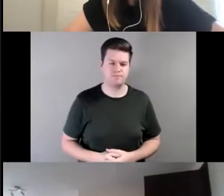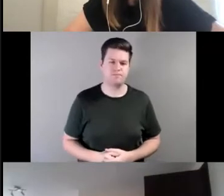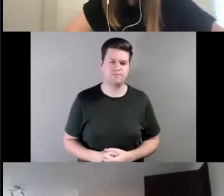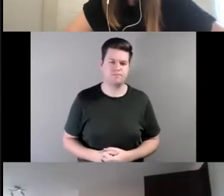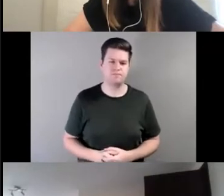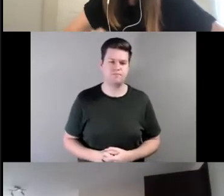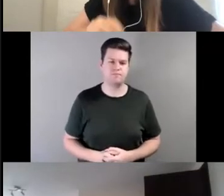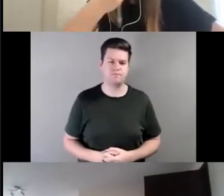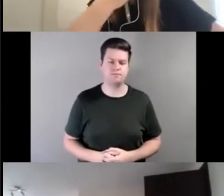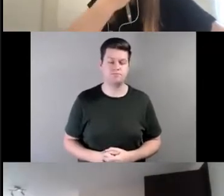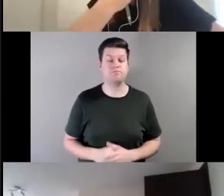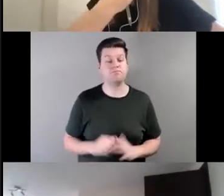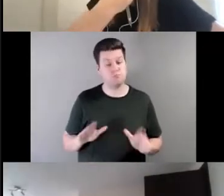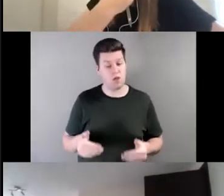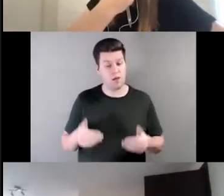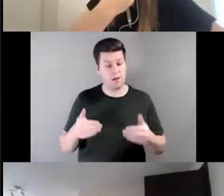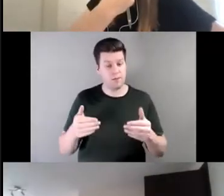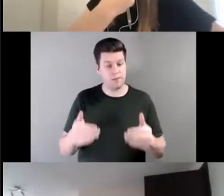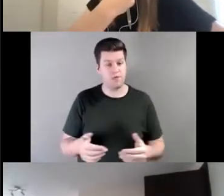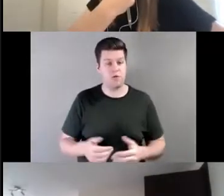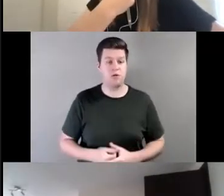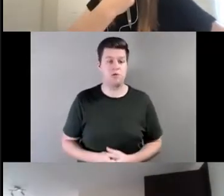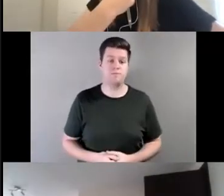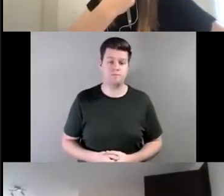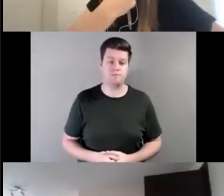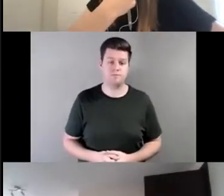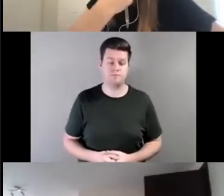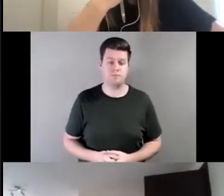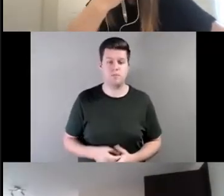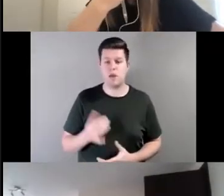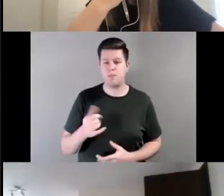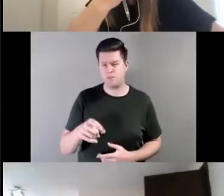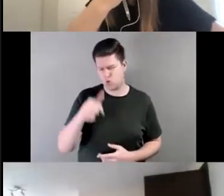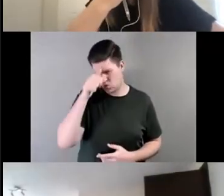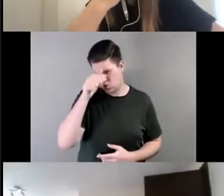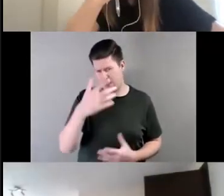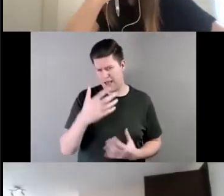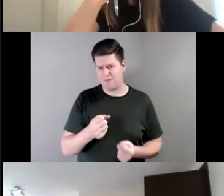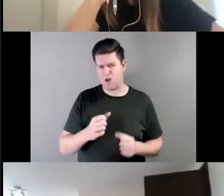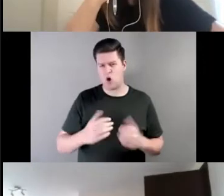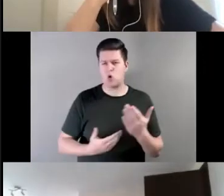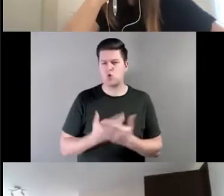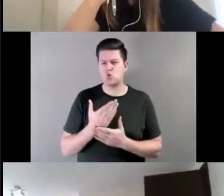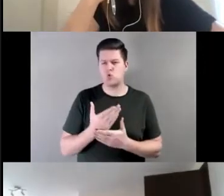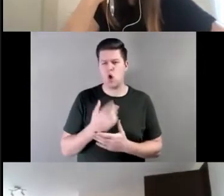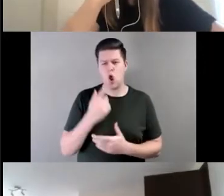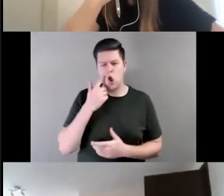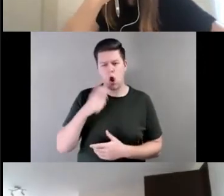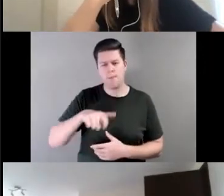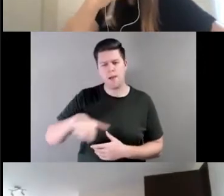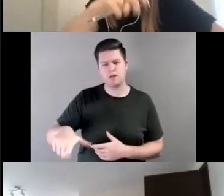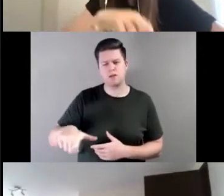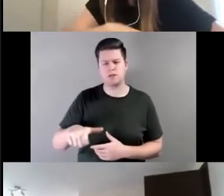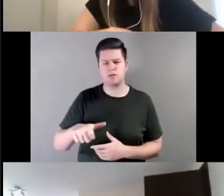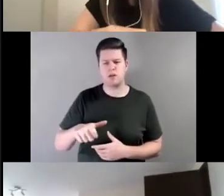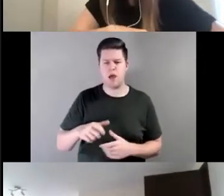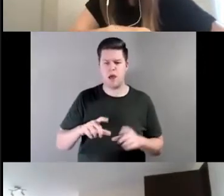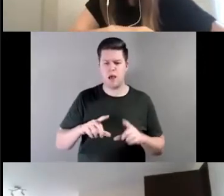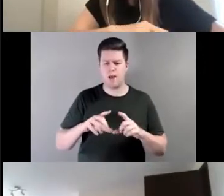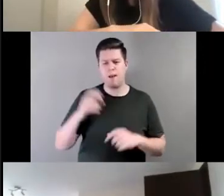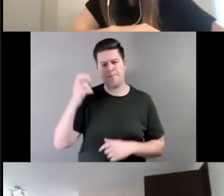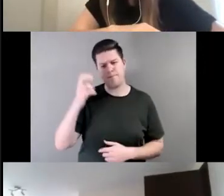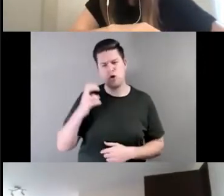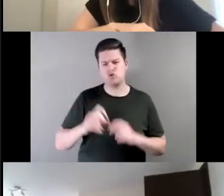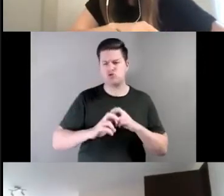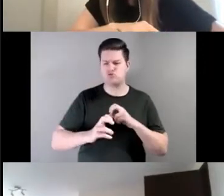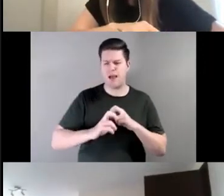Moving on, you may be aware that there's a new young person's free bus travel scheme that's due to start shortly. The